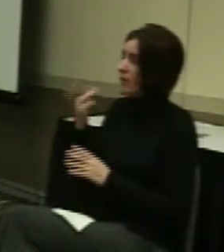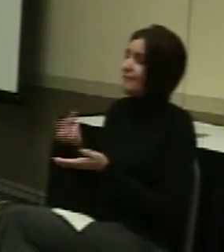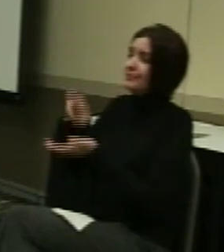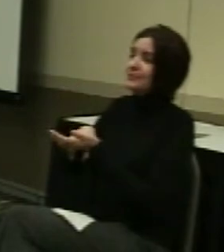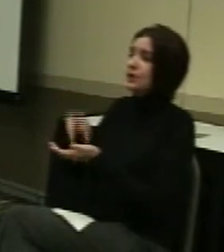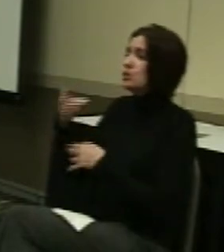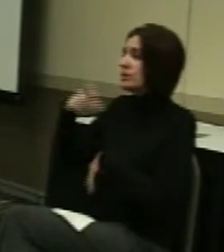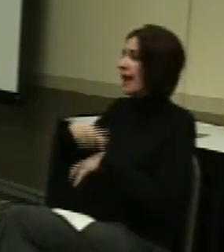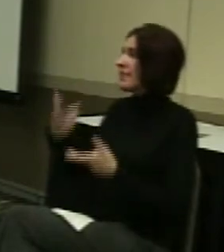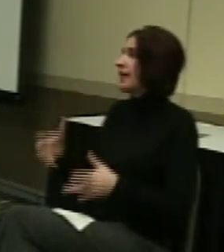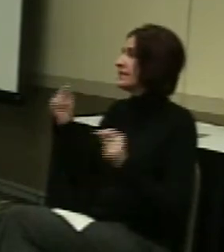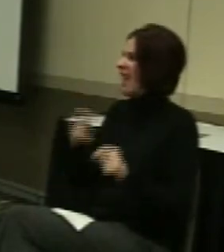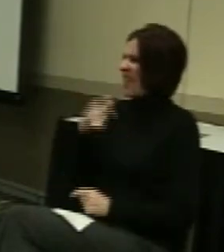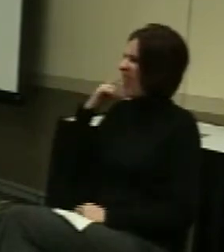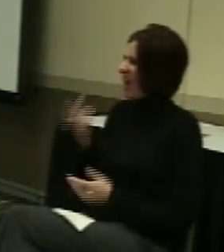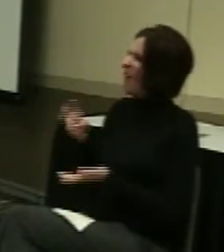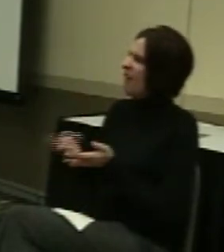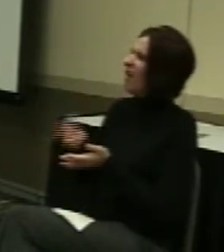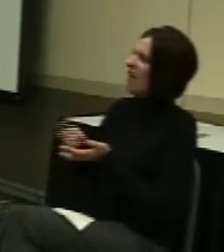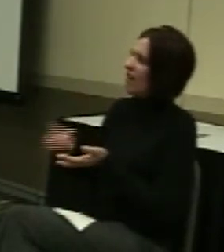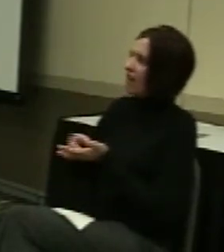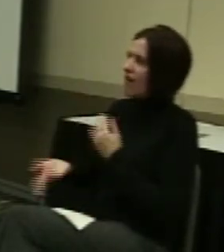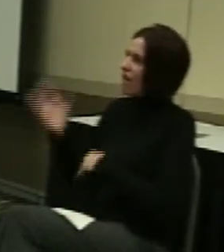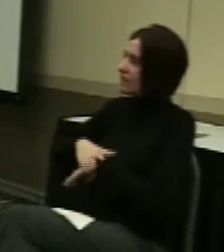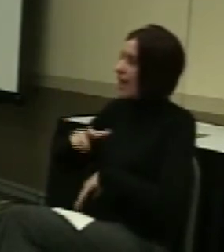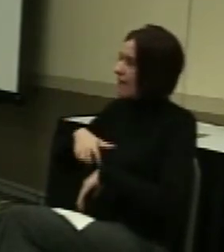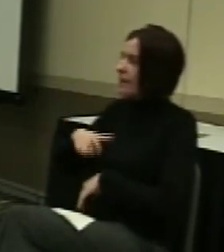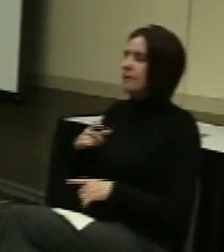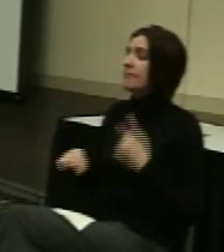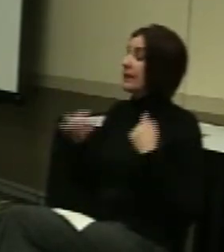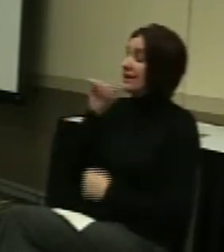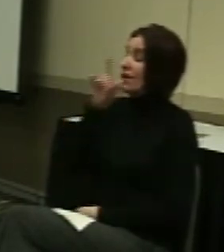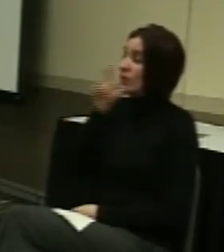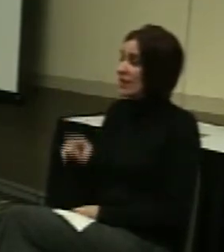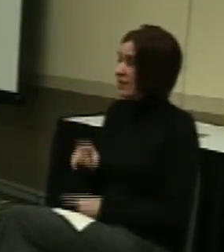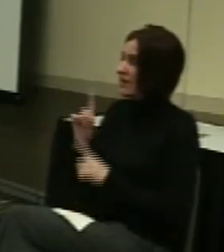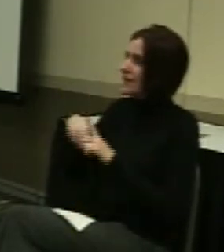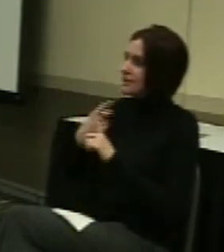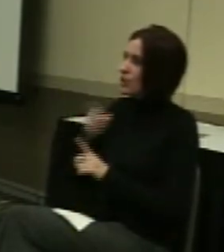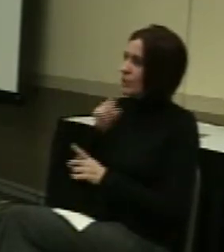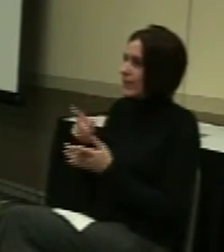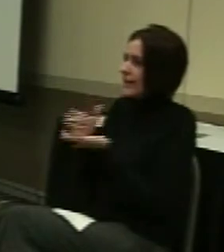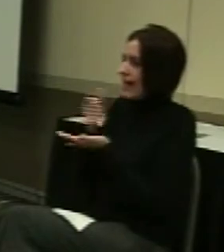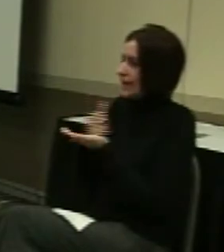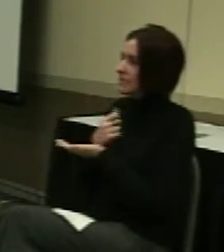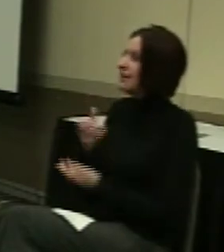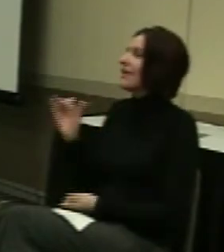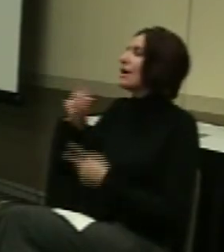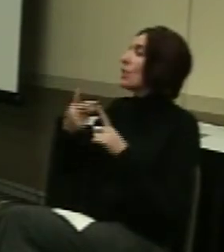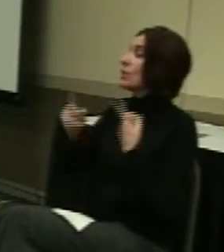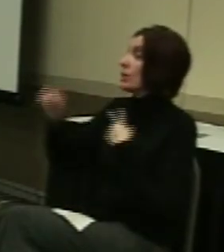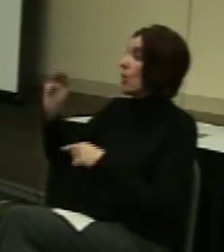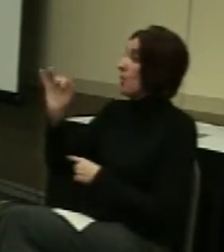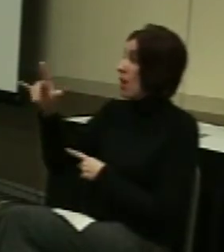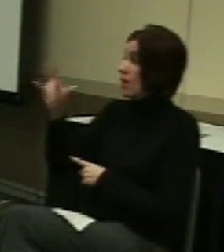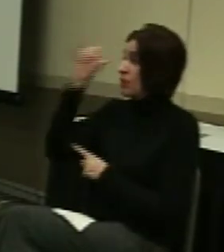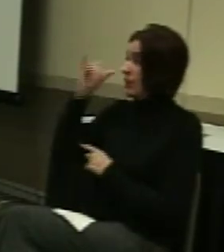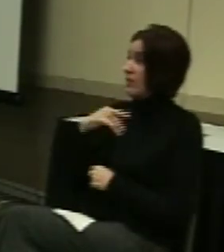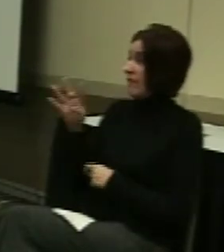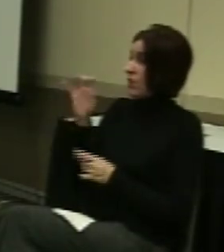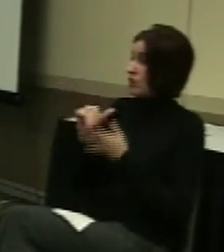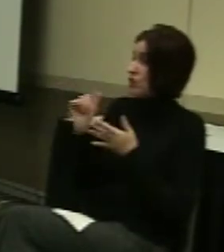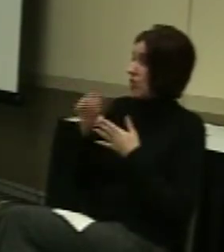was up off his seat all the time. So either way, until you take data, you don't really know. It's kind of like us going to the mall and we think we have $400 to buy a pair of shoes.